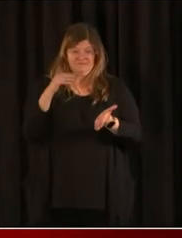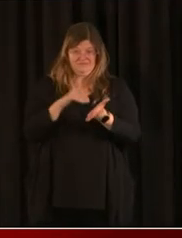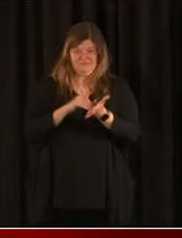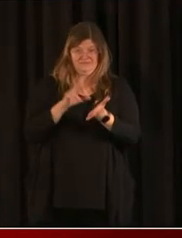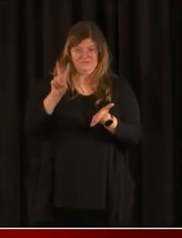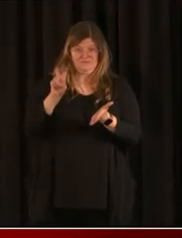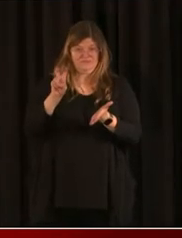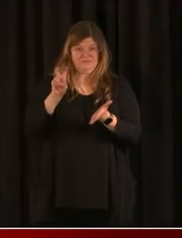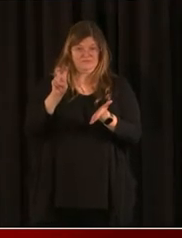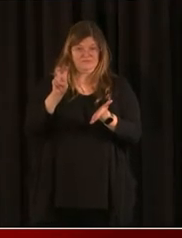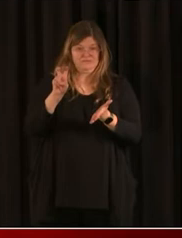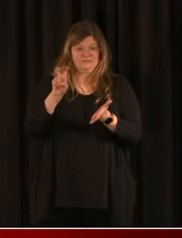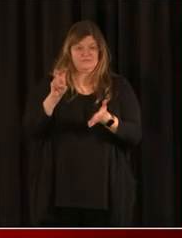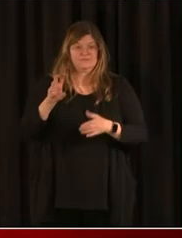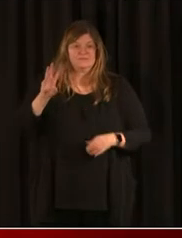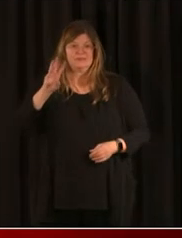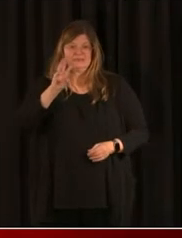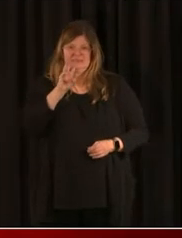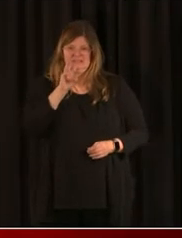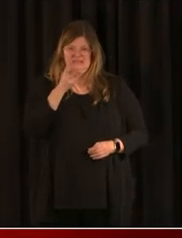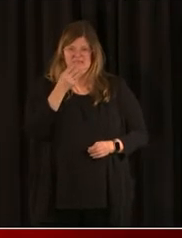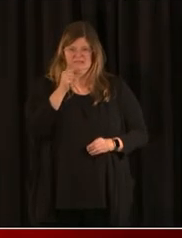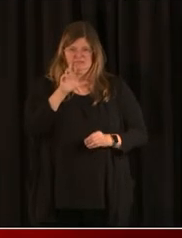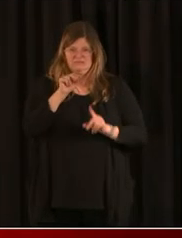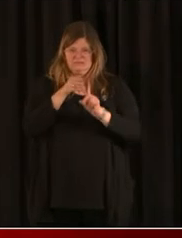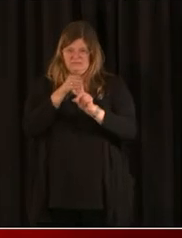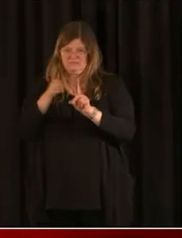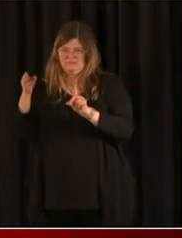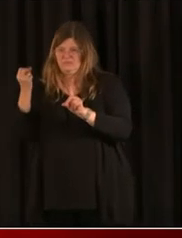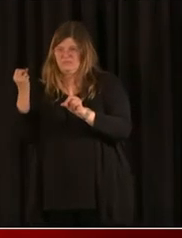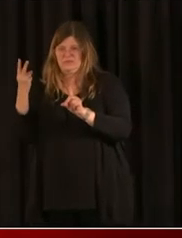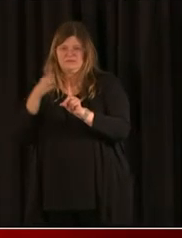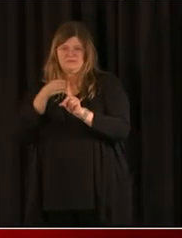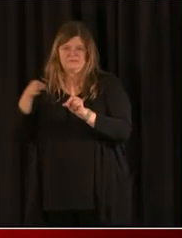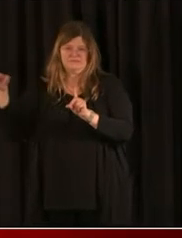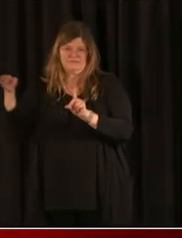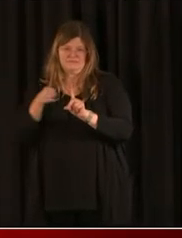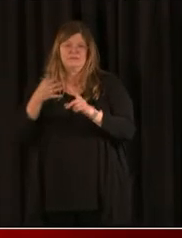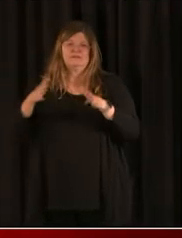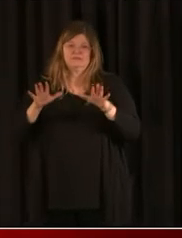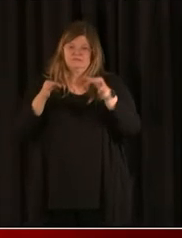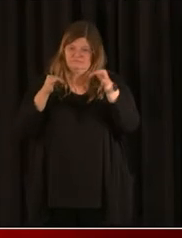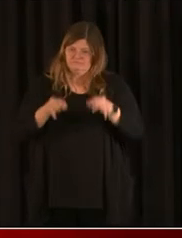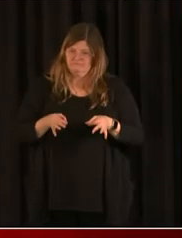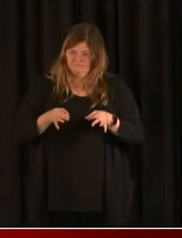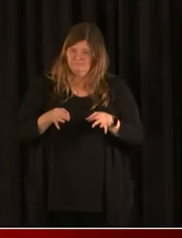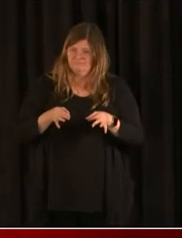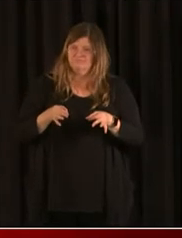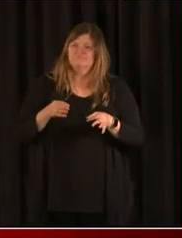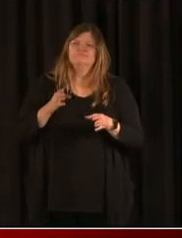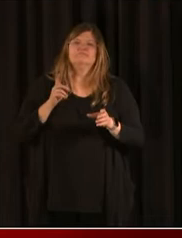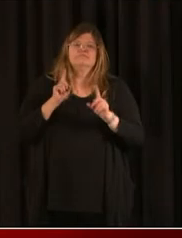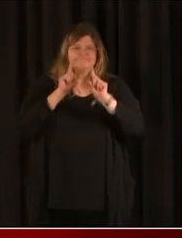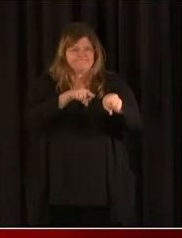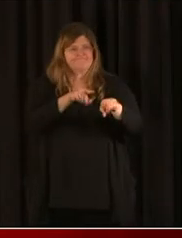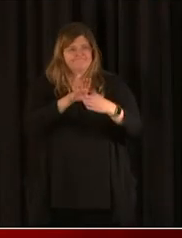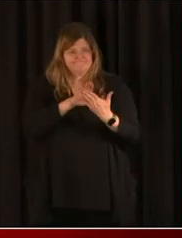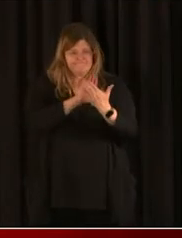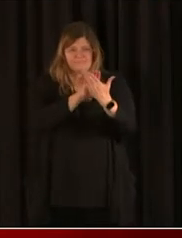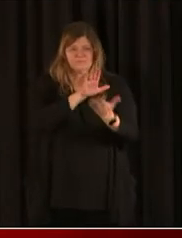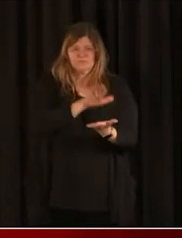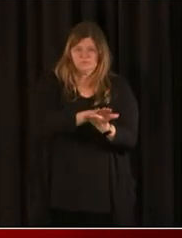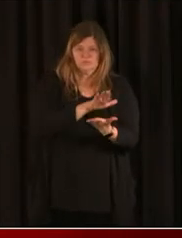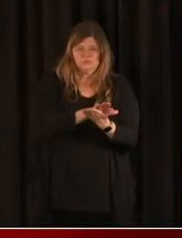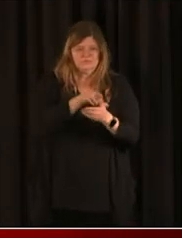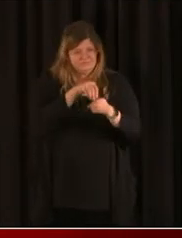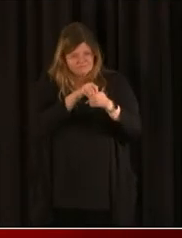2,200 6th through 12th grade students who have accepted their in-person seats. So I will